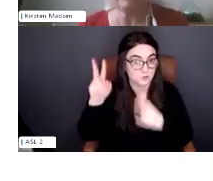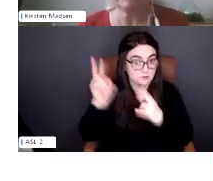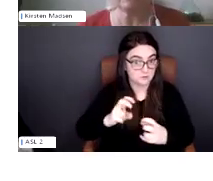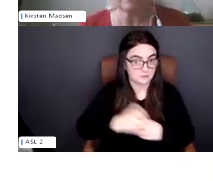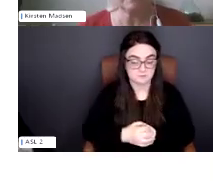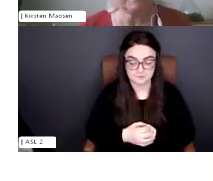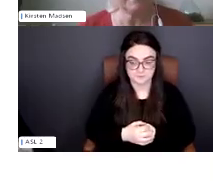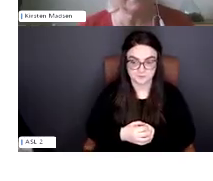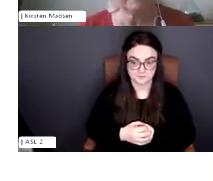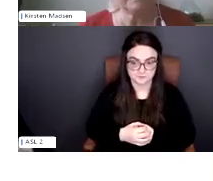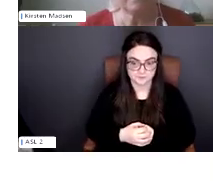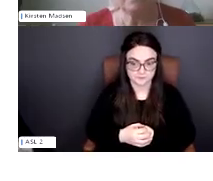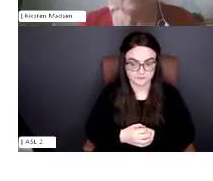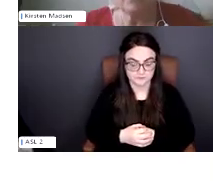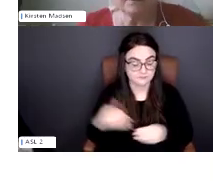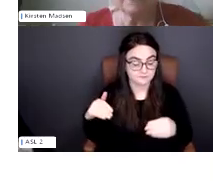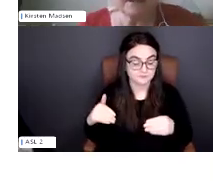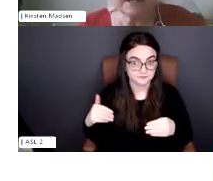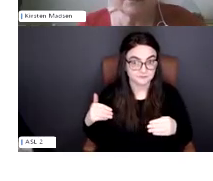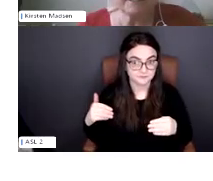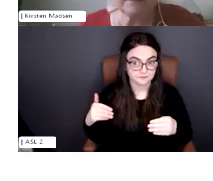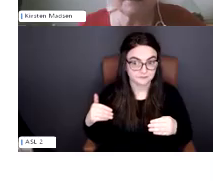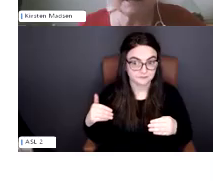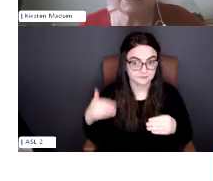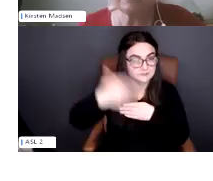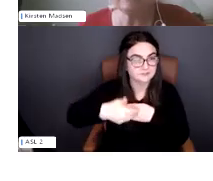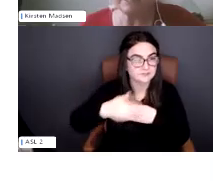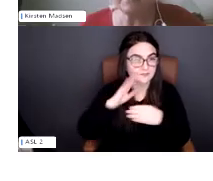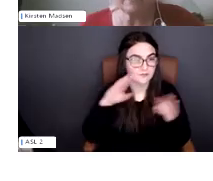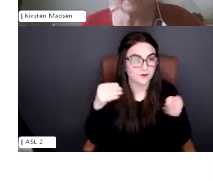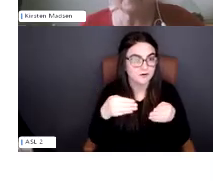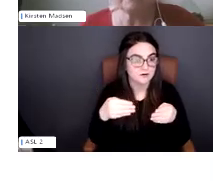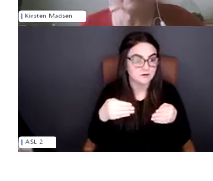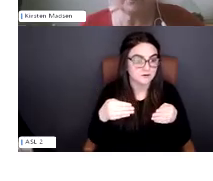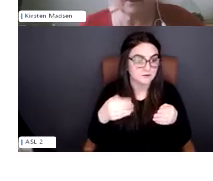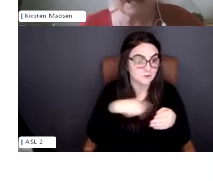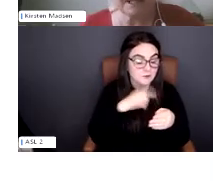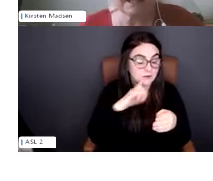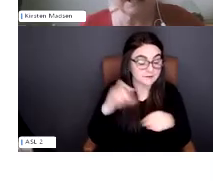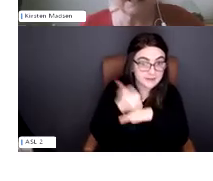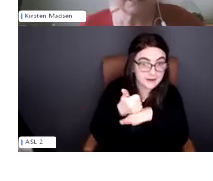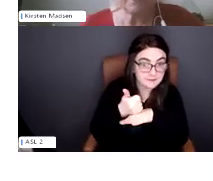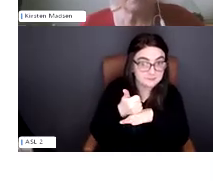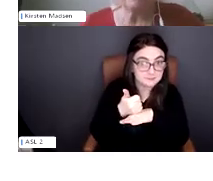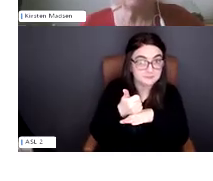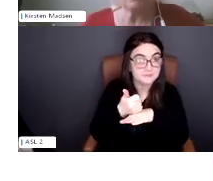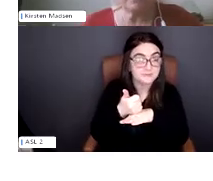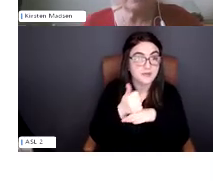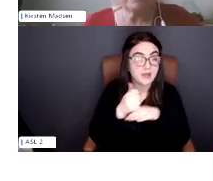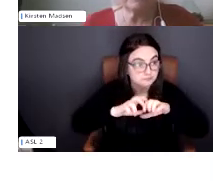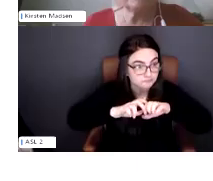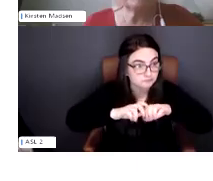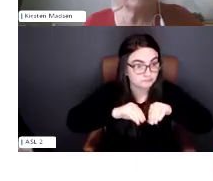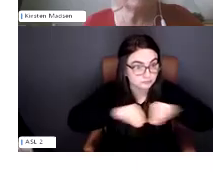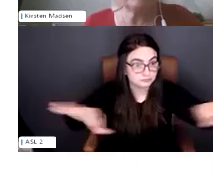be focusing on is what we did was we implemented and evaluated the toolkit in